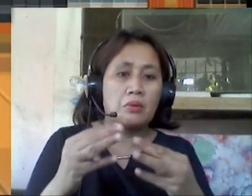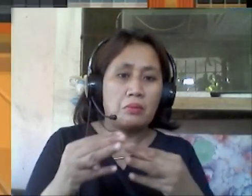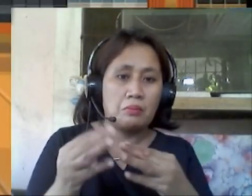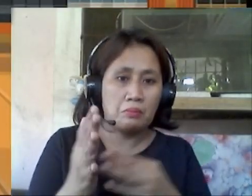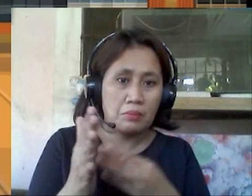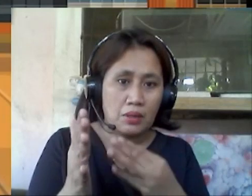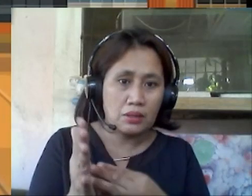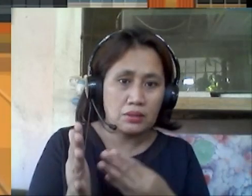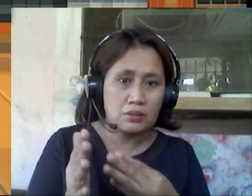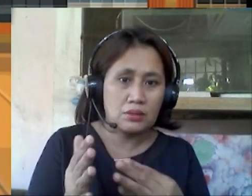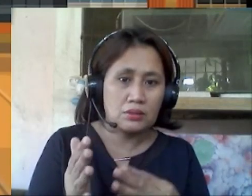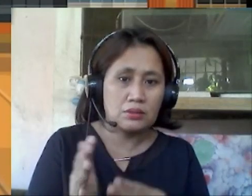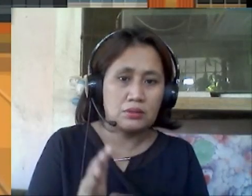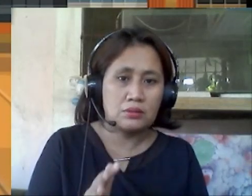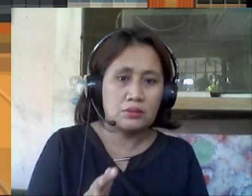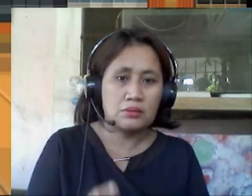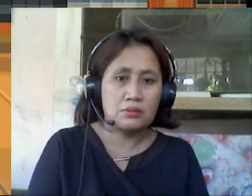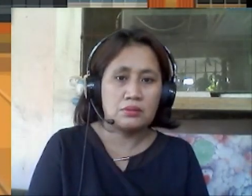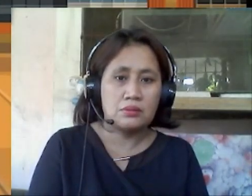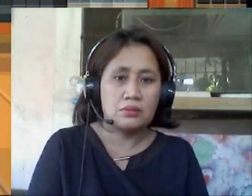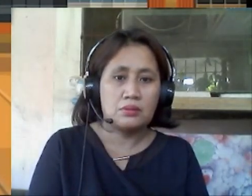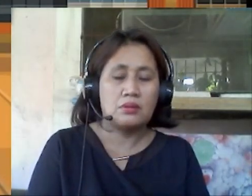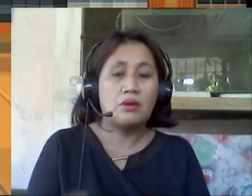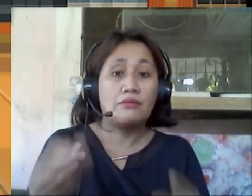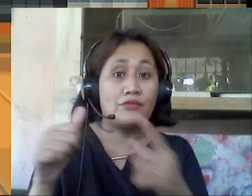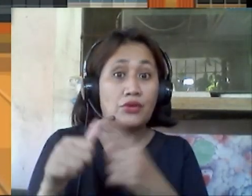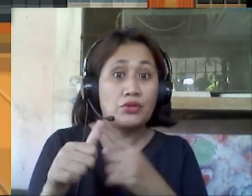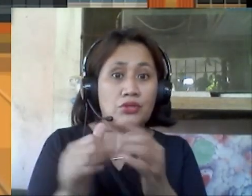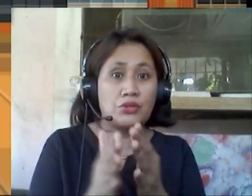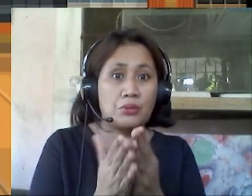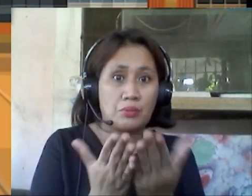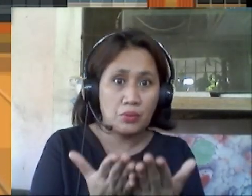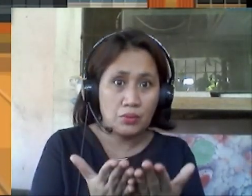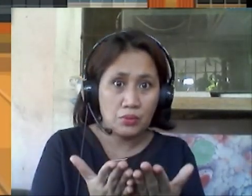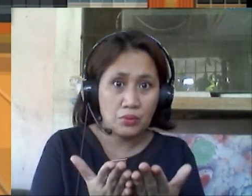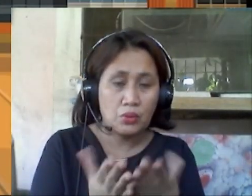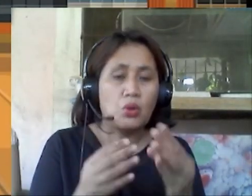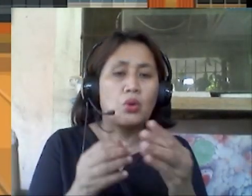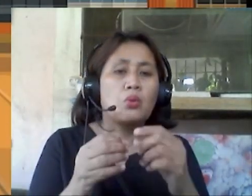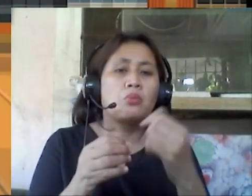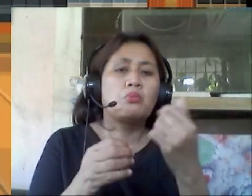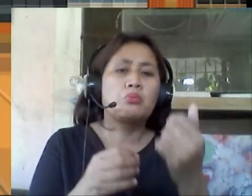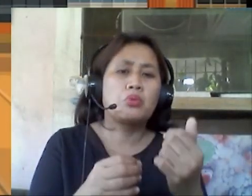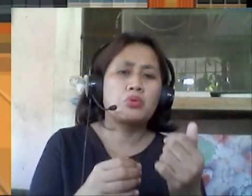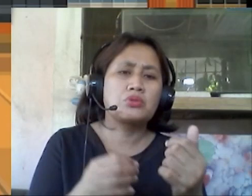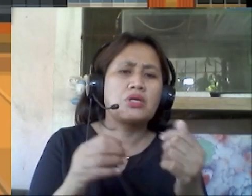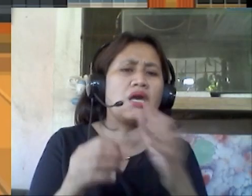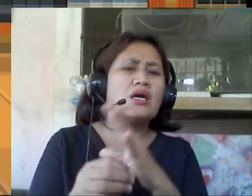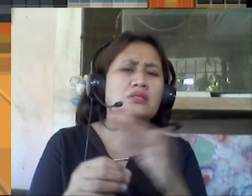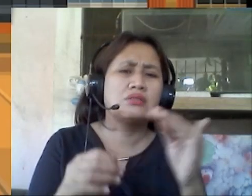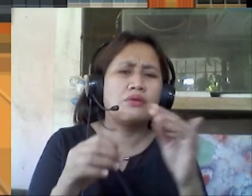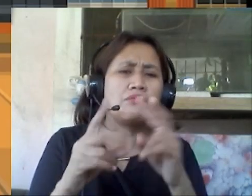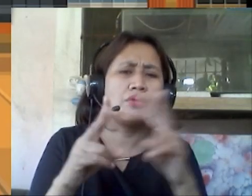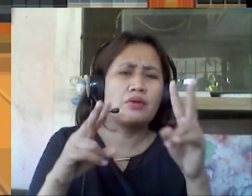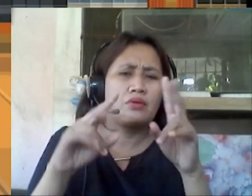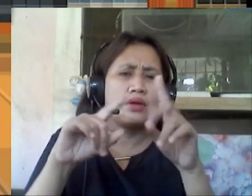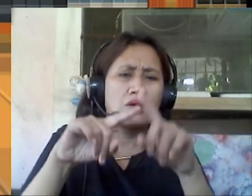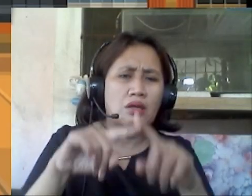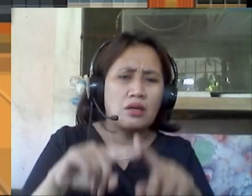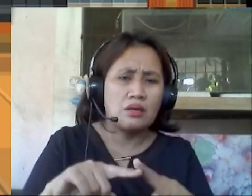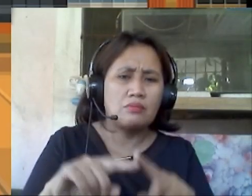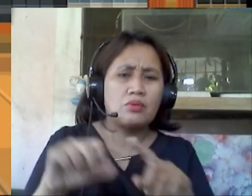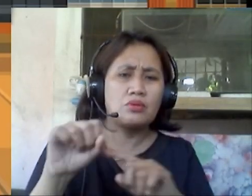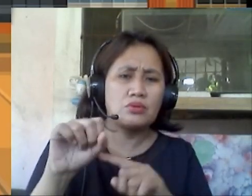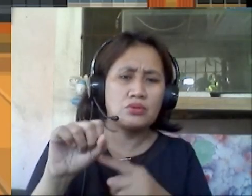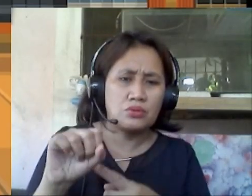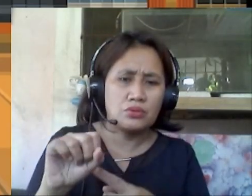Under print sources, we have books. These are the most common and reliable sources of information.